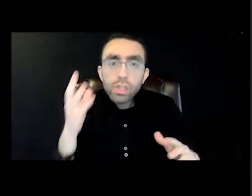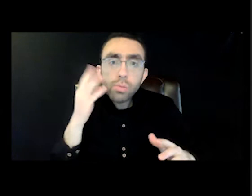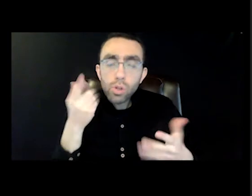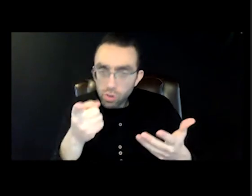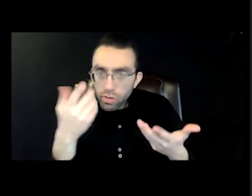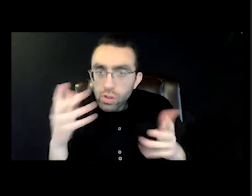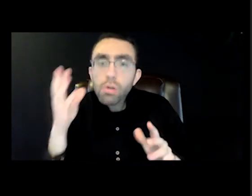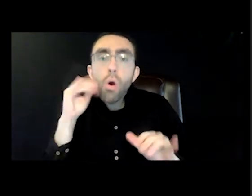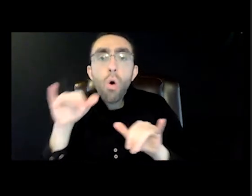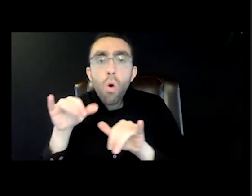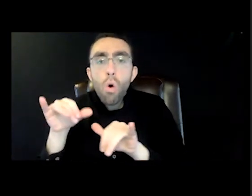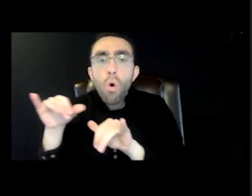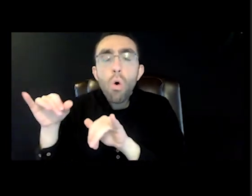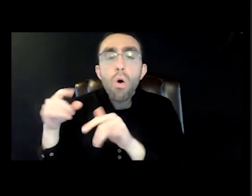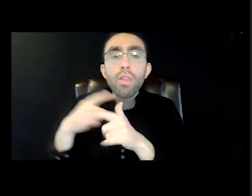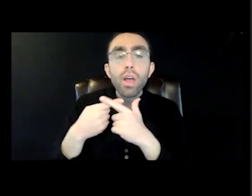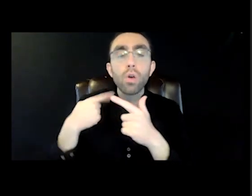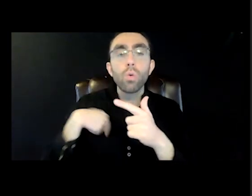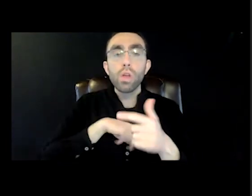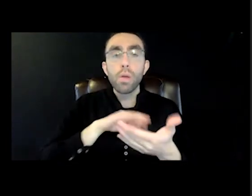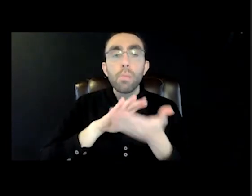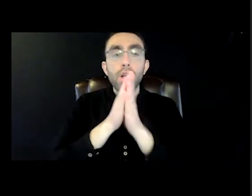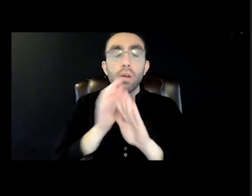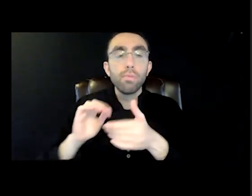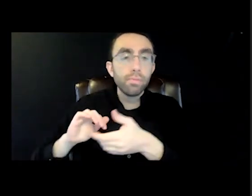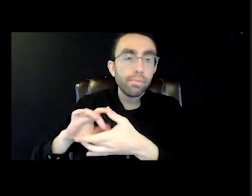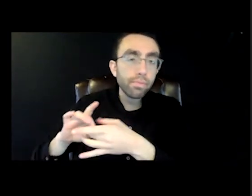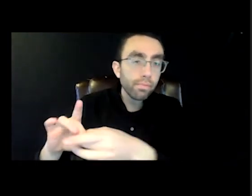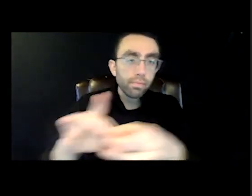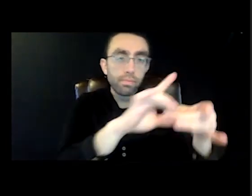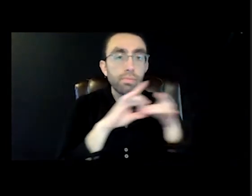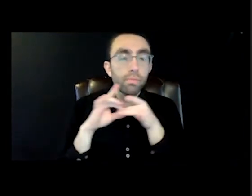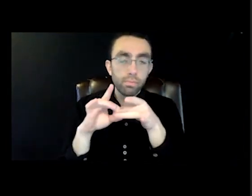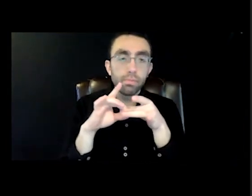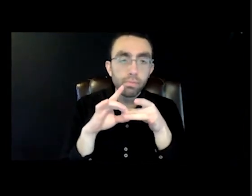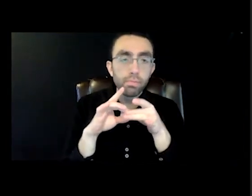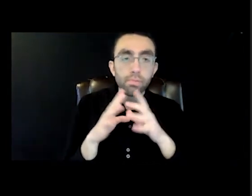seeing ourselves as outside of something. And